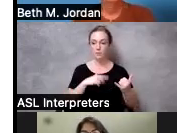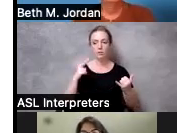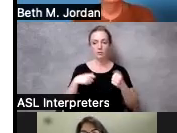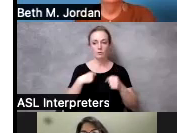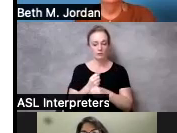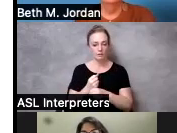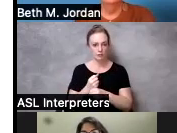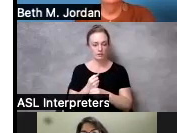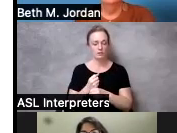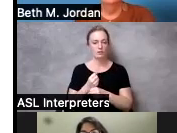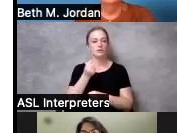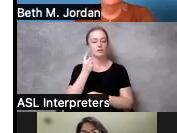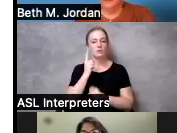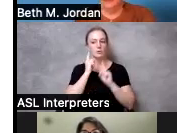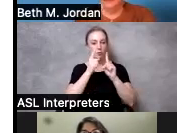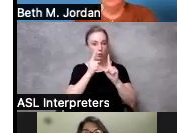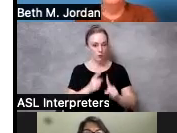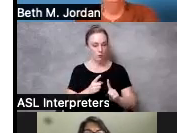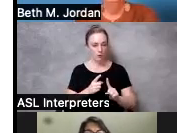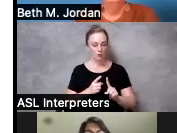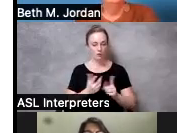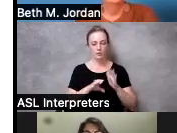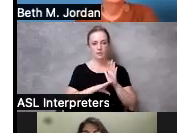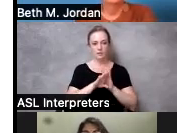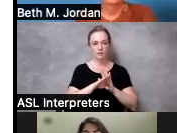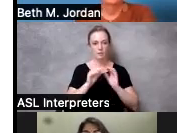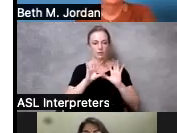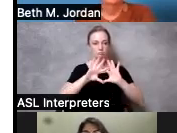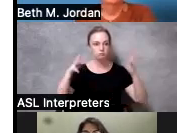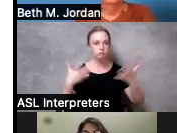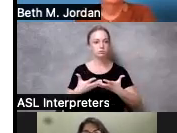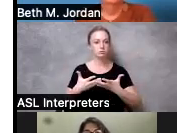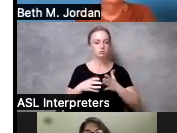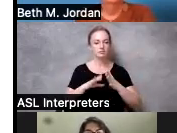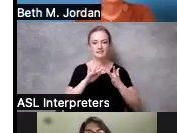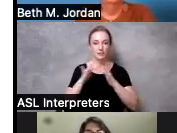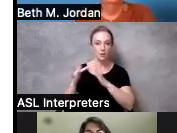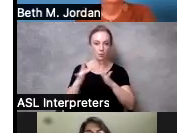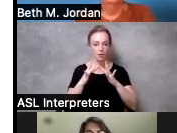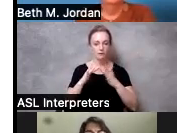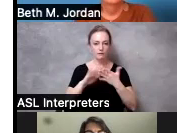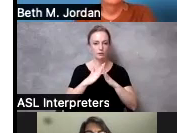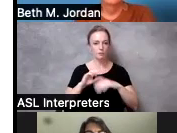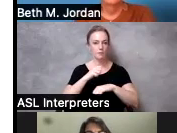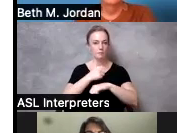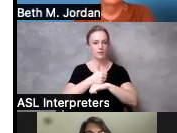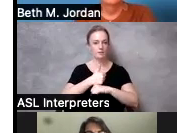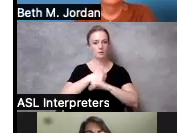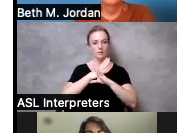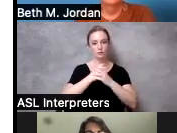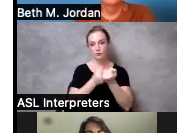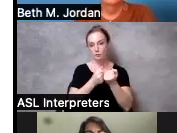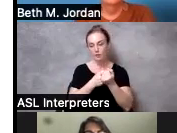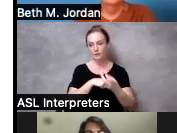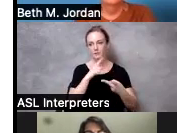are to develop a robust network of community-based prevention supports, creation